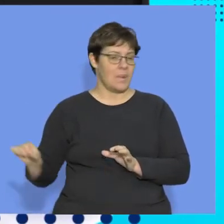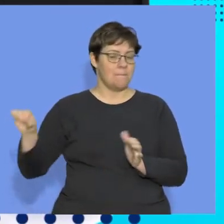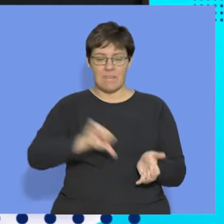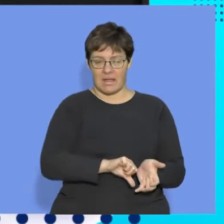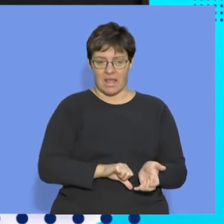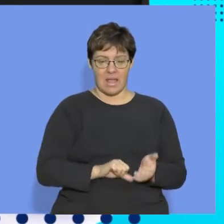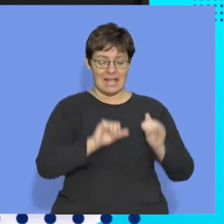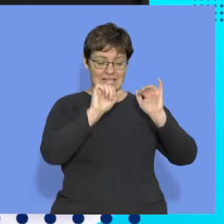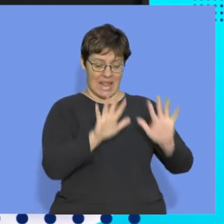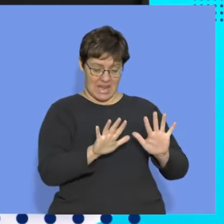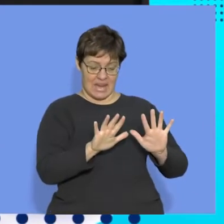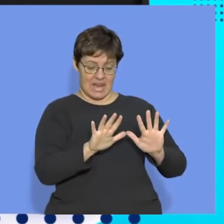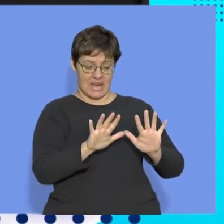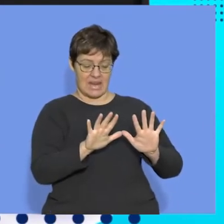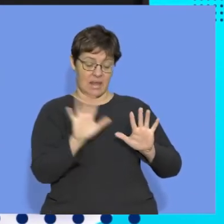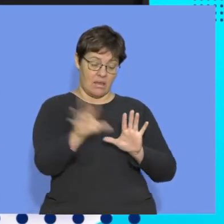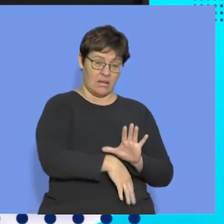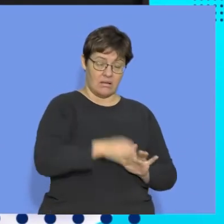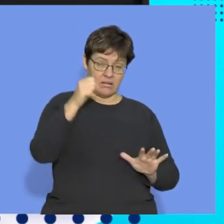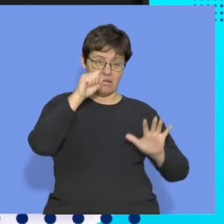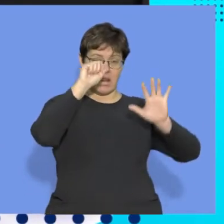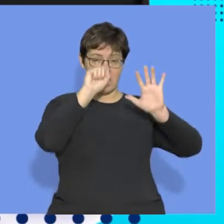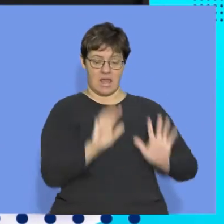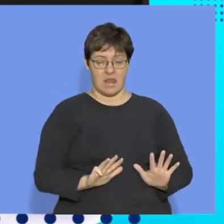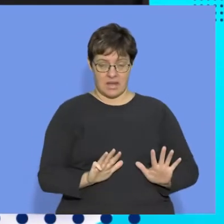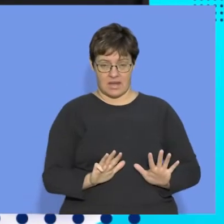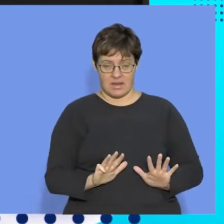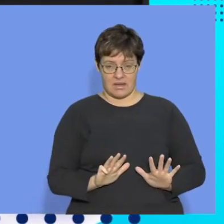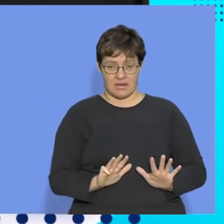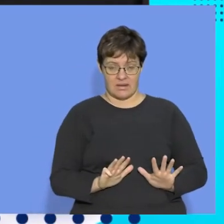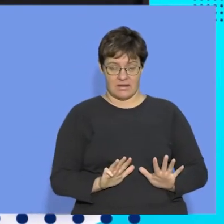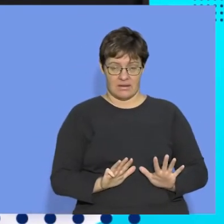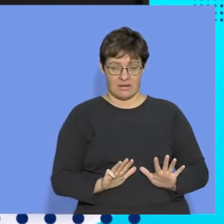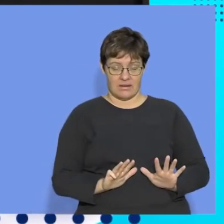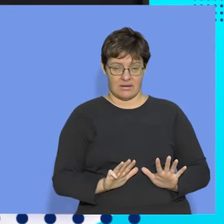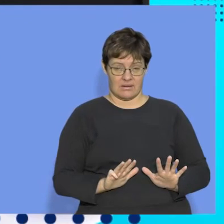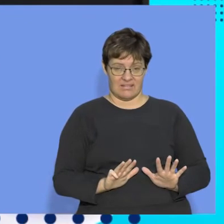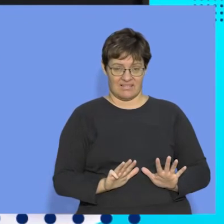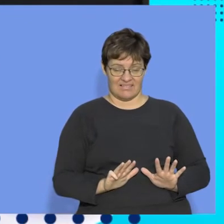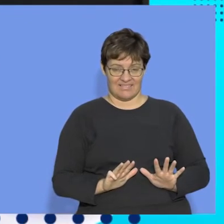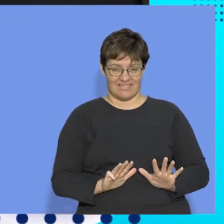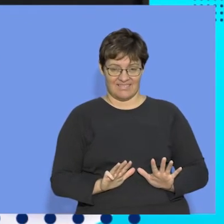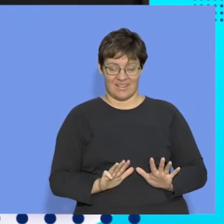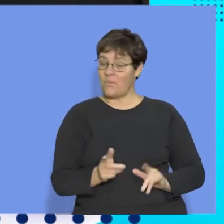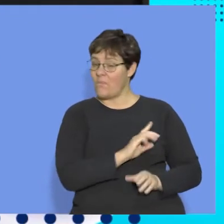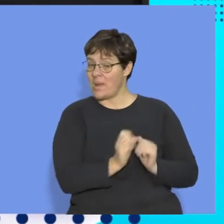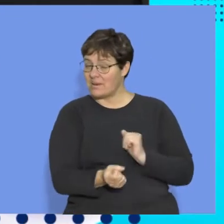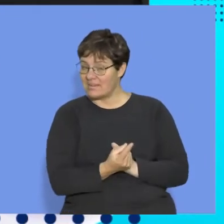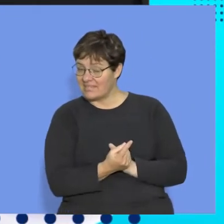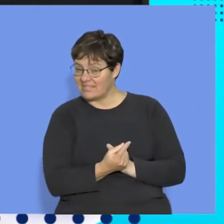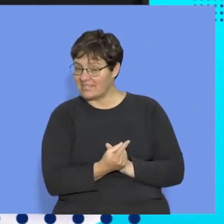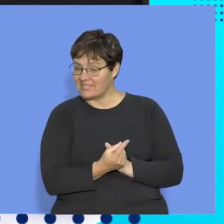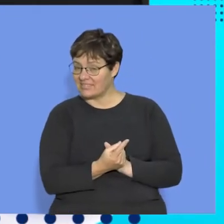don't replace, I have 10 cubes in my bag. I get one color. I don't replace it. What changes? What